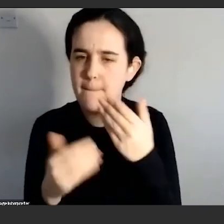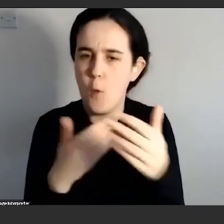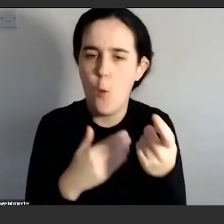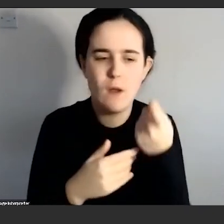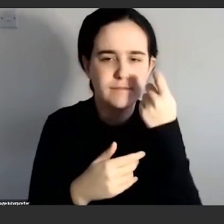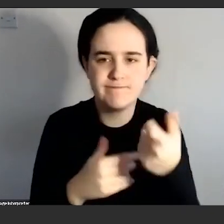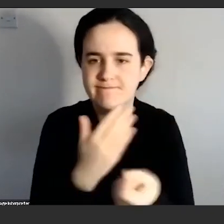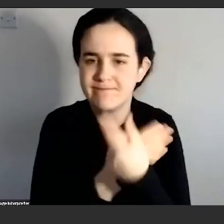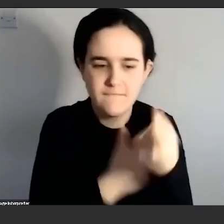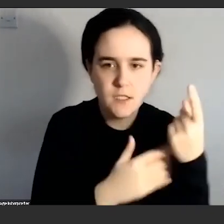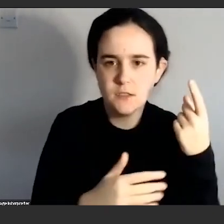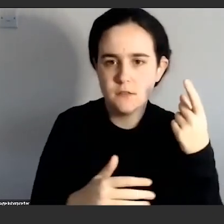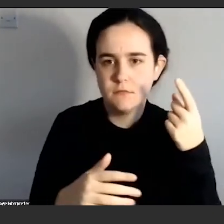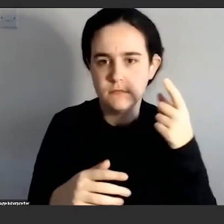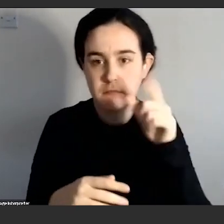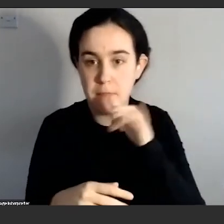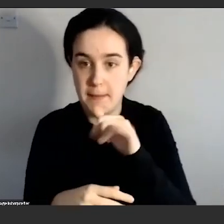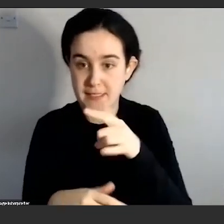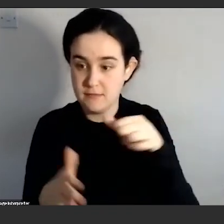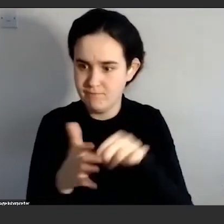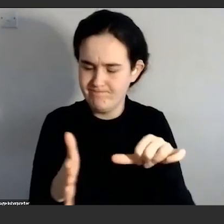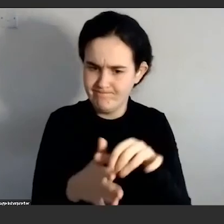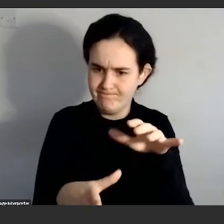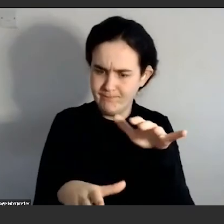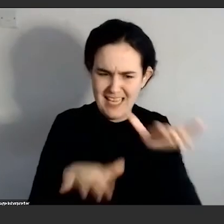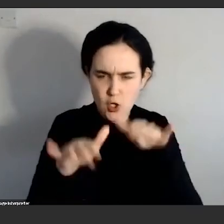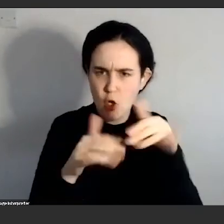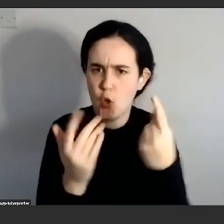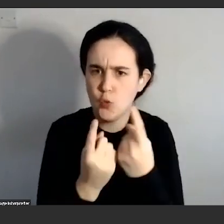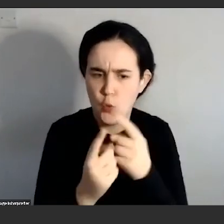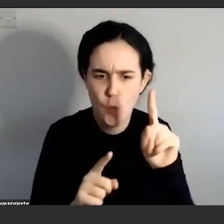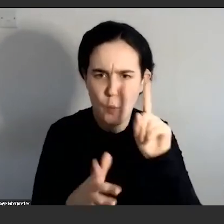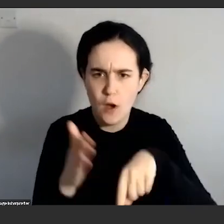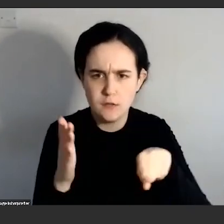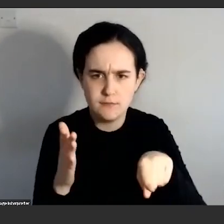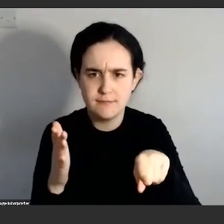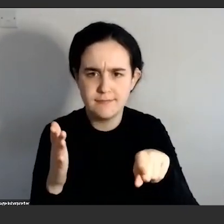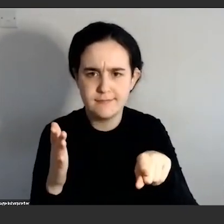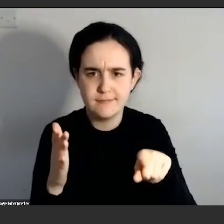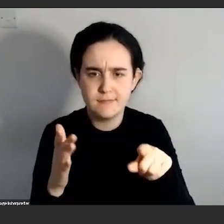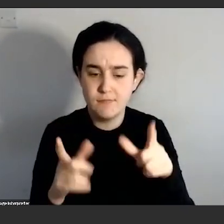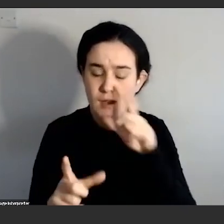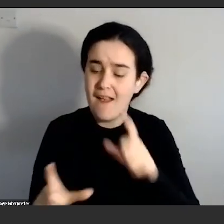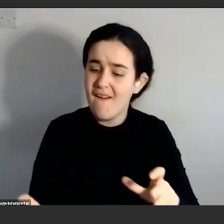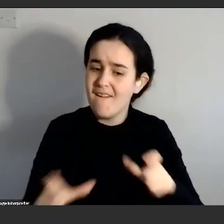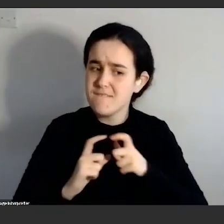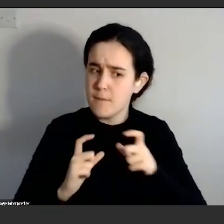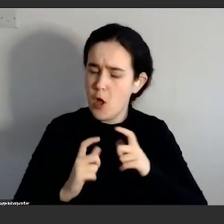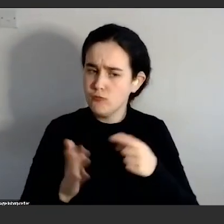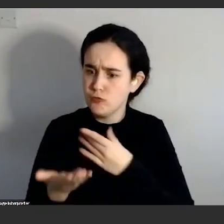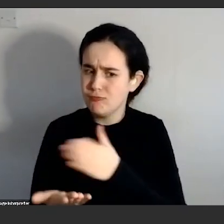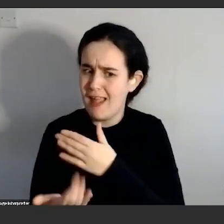with disabilities. You can't just brush them away. If it takes 5 minutes for a child